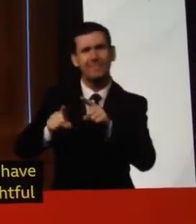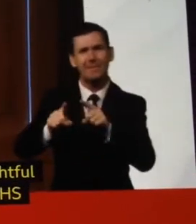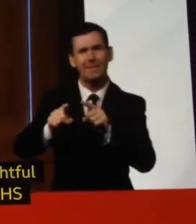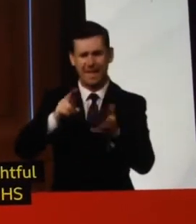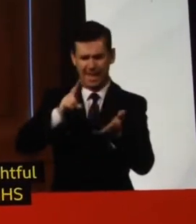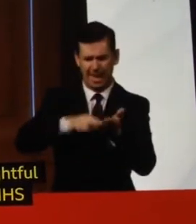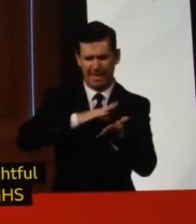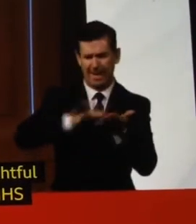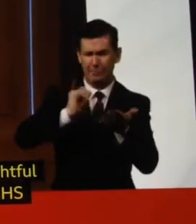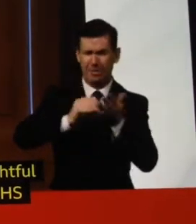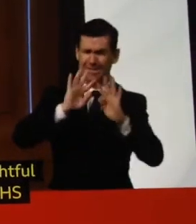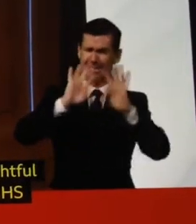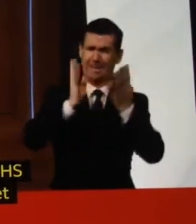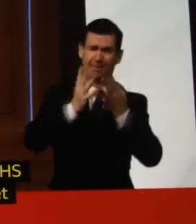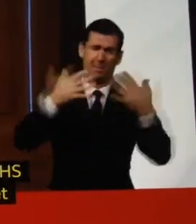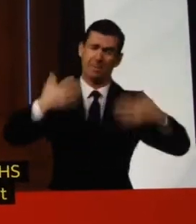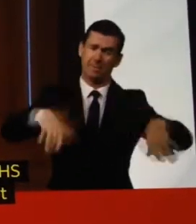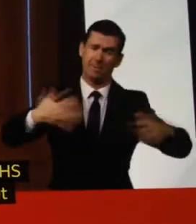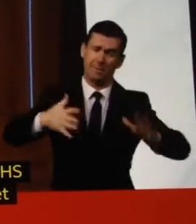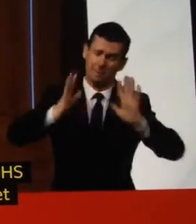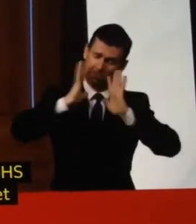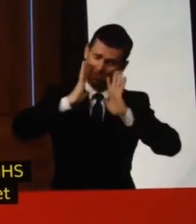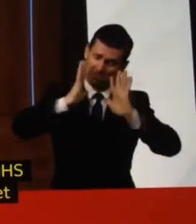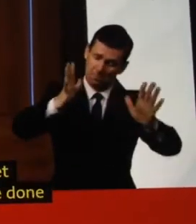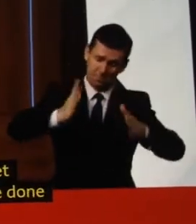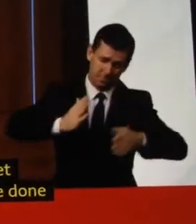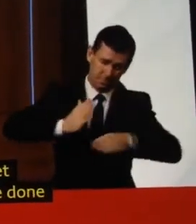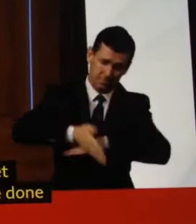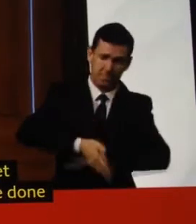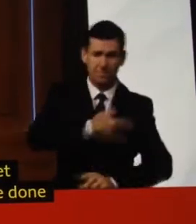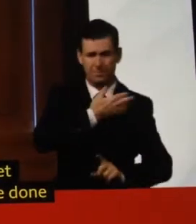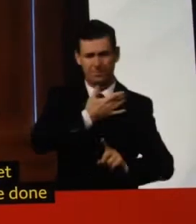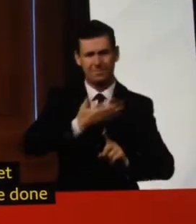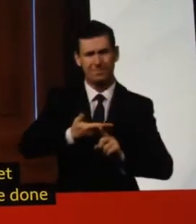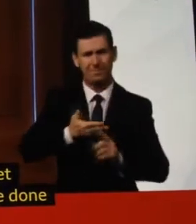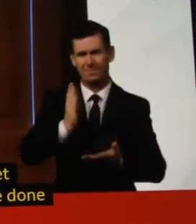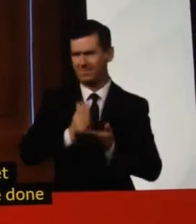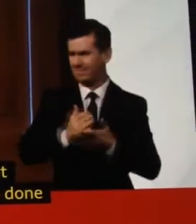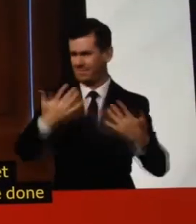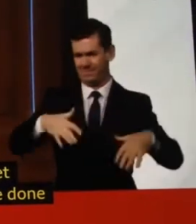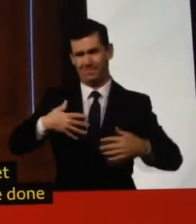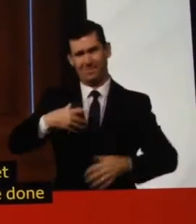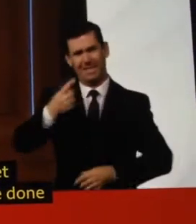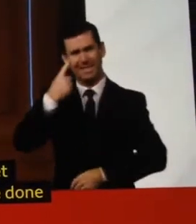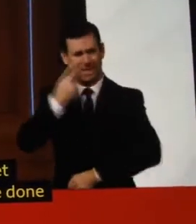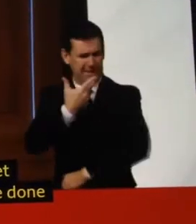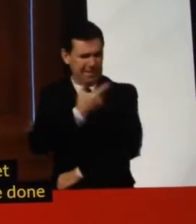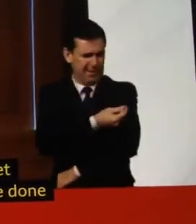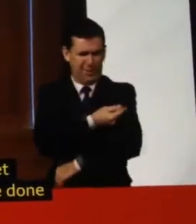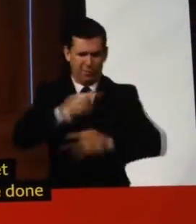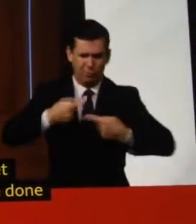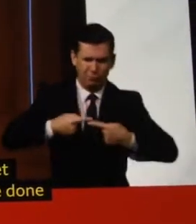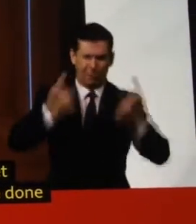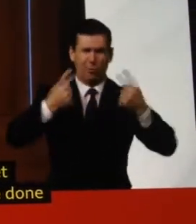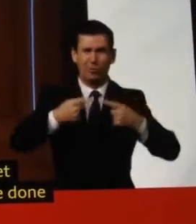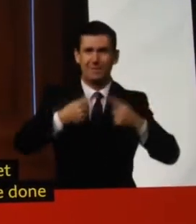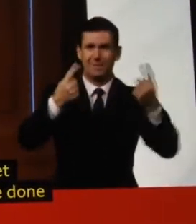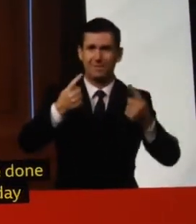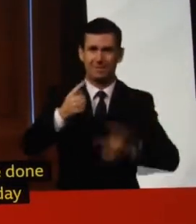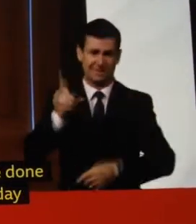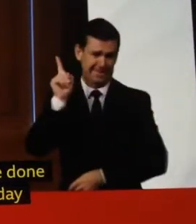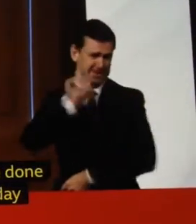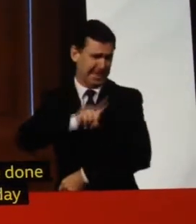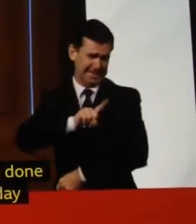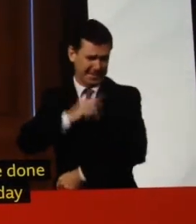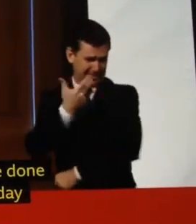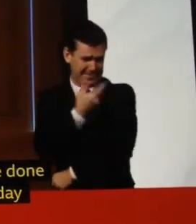done an incredible job. Day on day, we are now seeing record-breaking numbers. Yesterday, we saw an incredible amount of